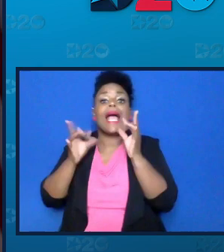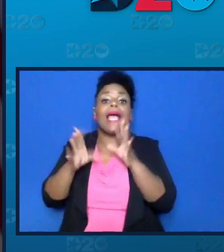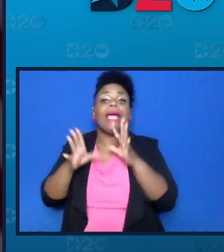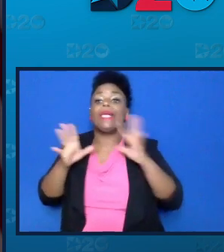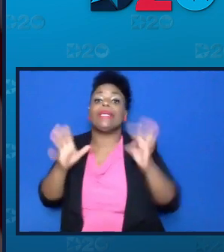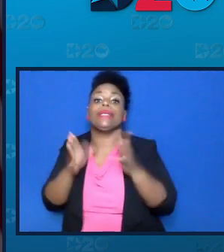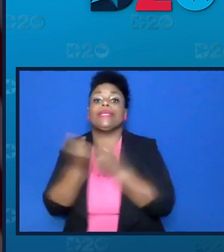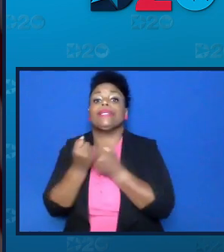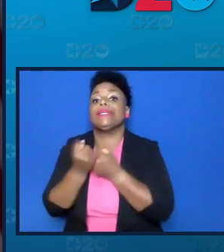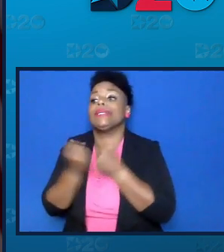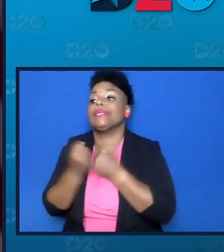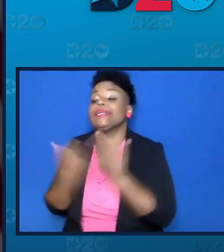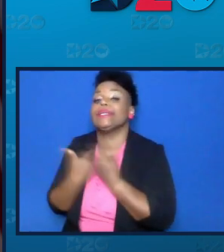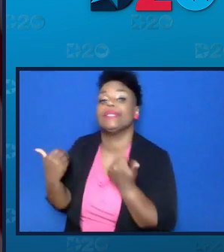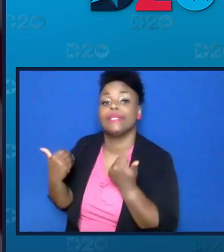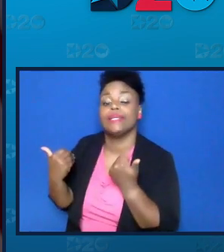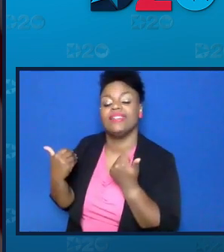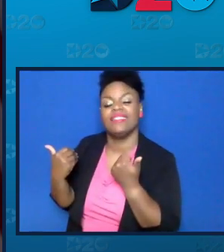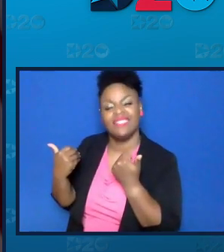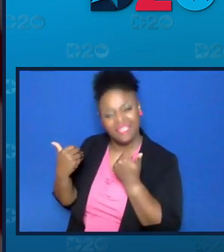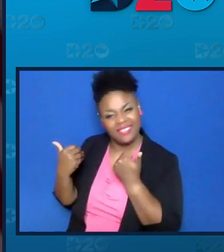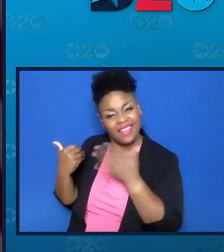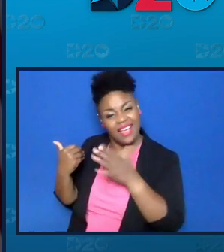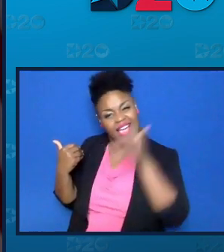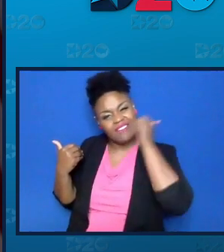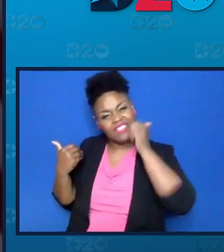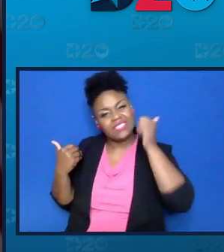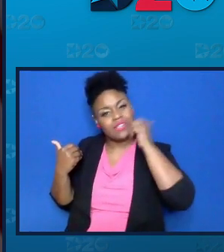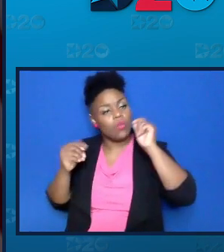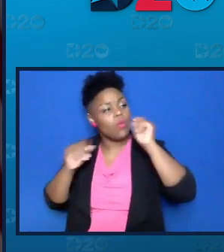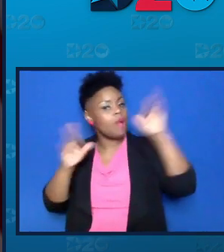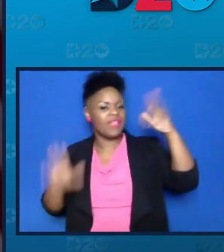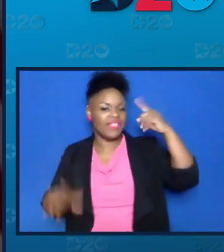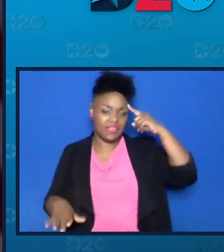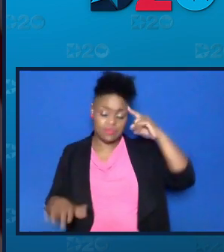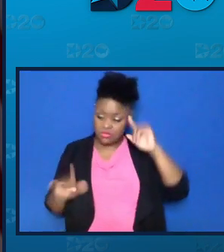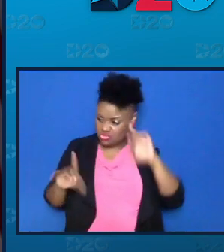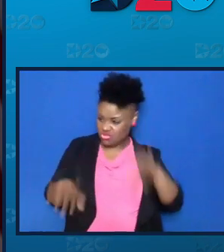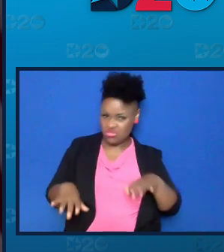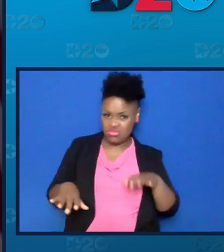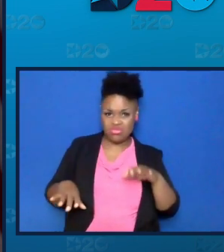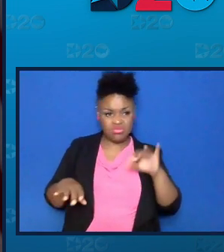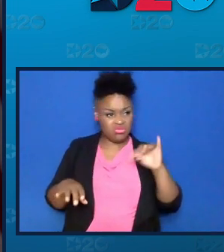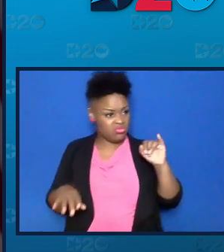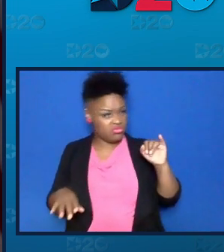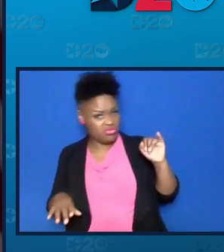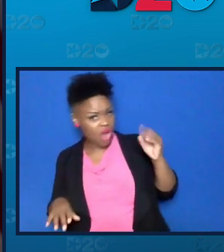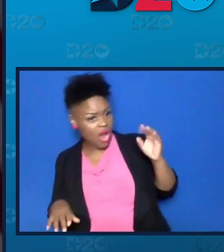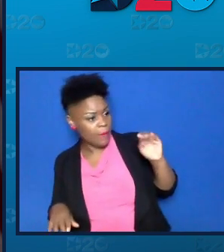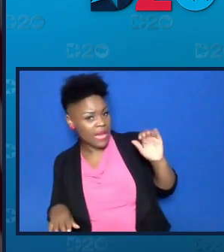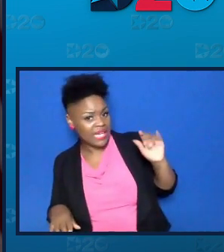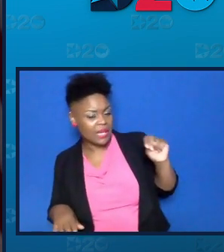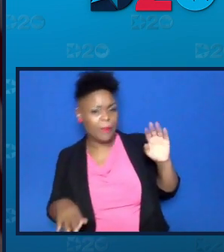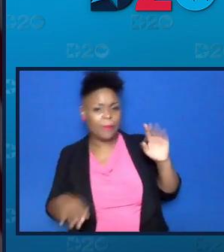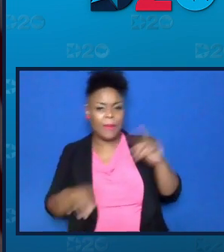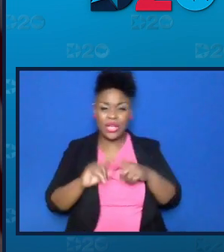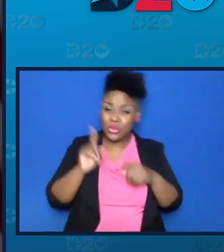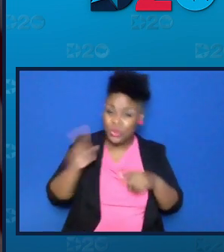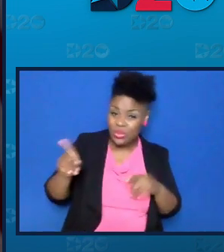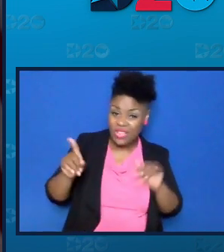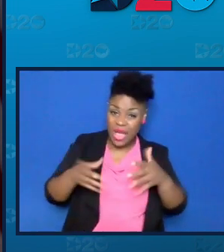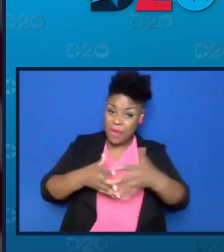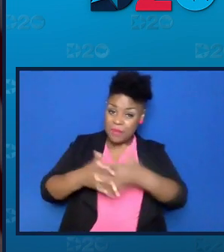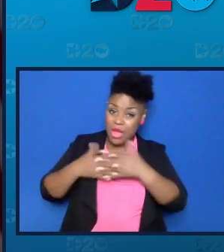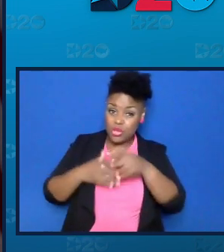every day believing the job is all about him, never about you. Is that the American you want for